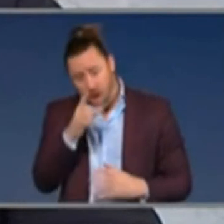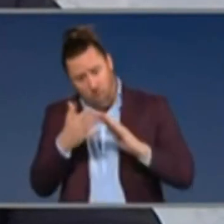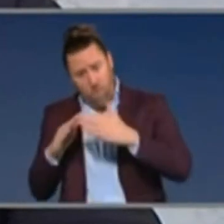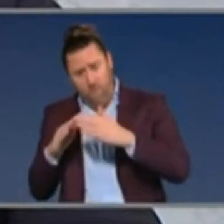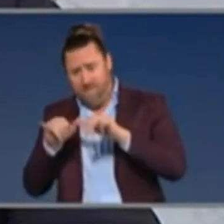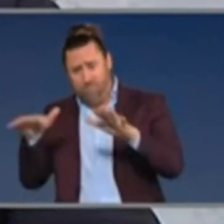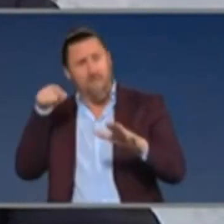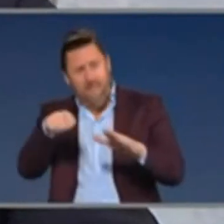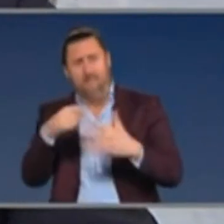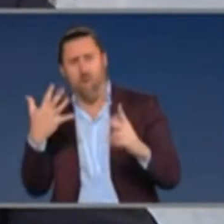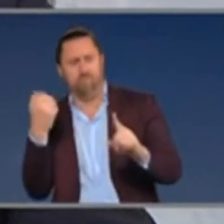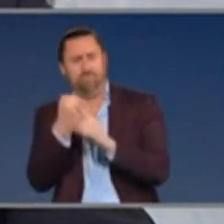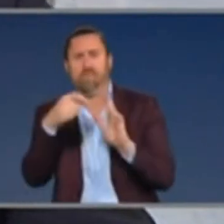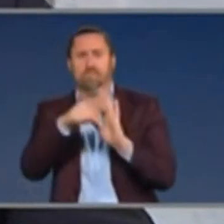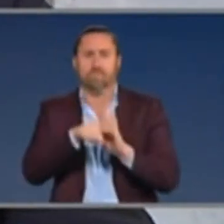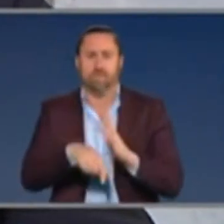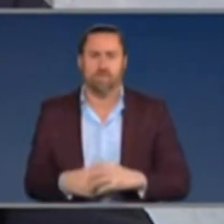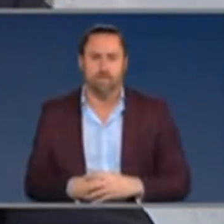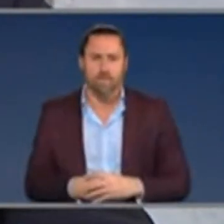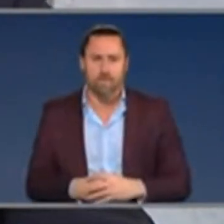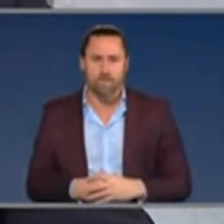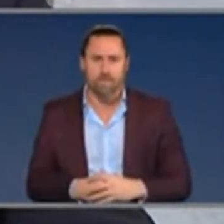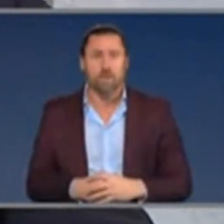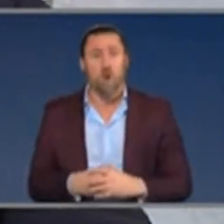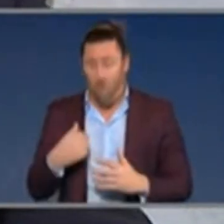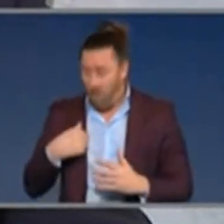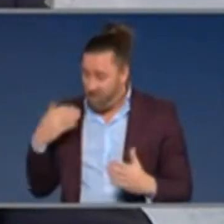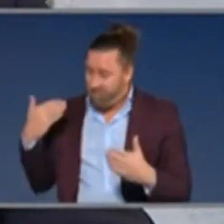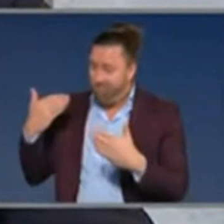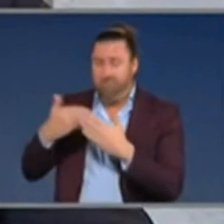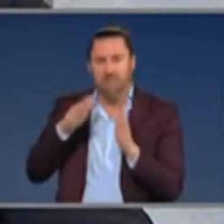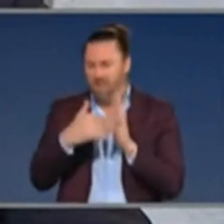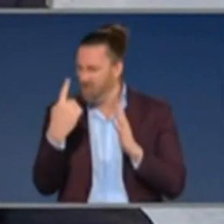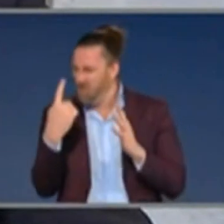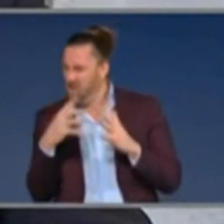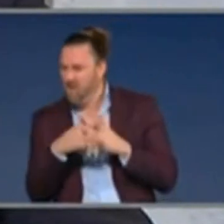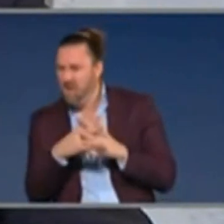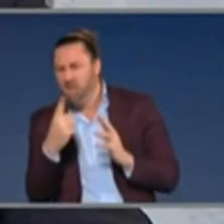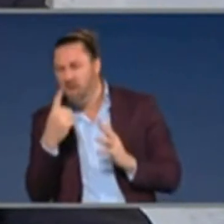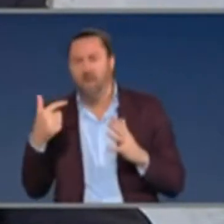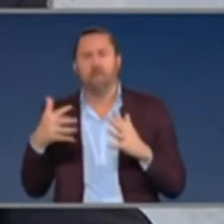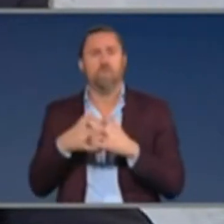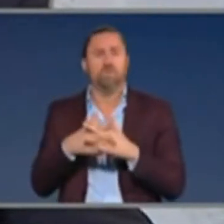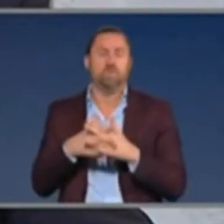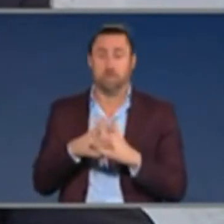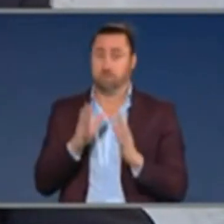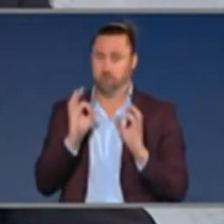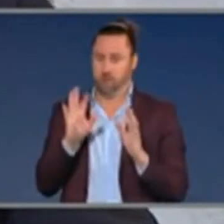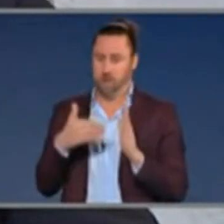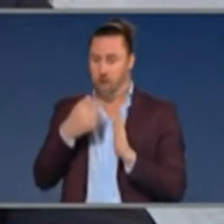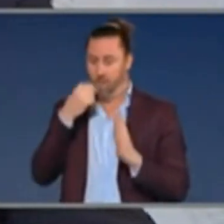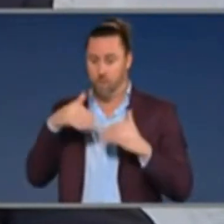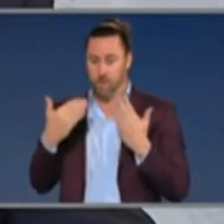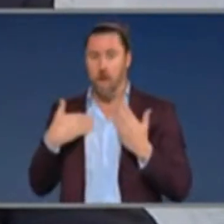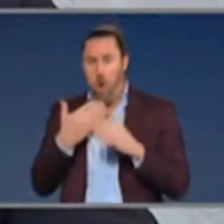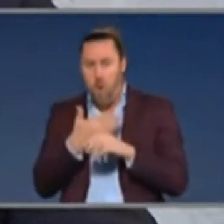And that's what the processes we've put in place over the course of the last week and even before that, but particularly over the last few days, are